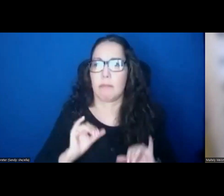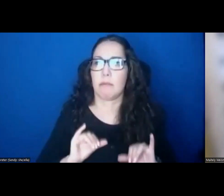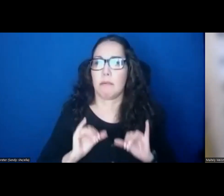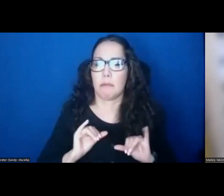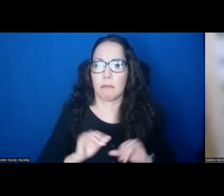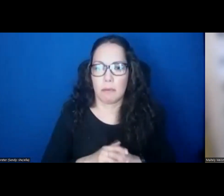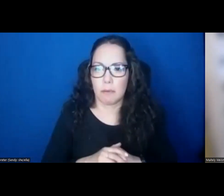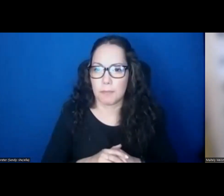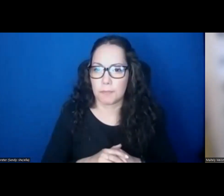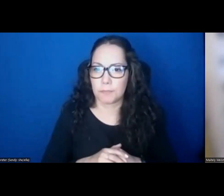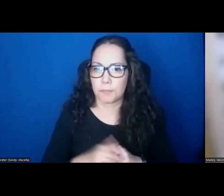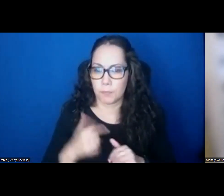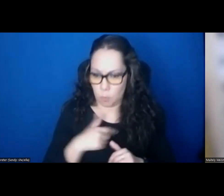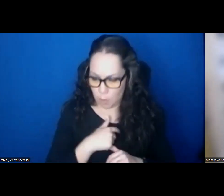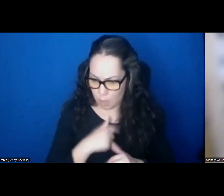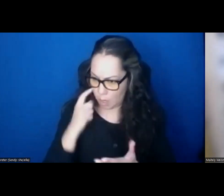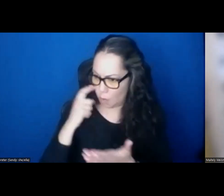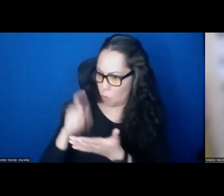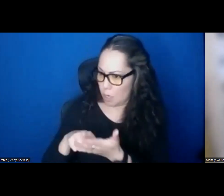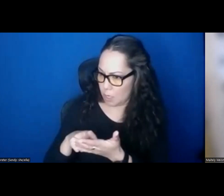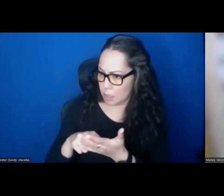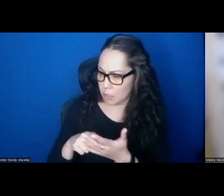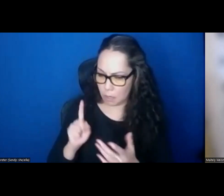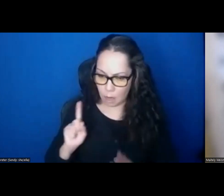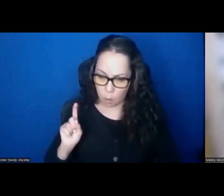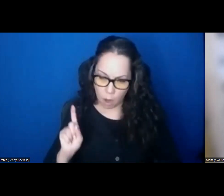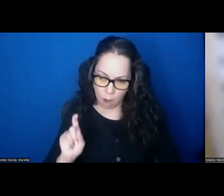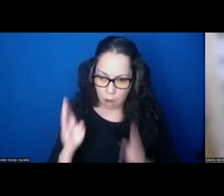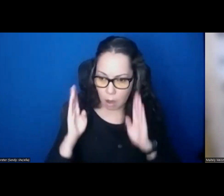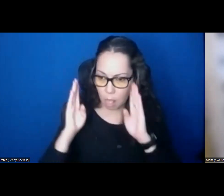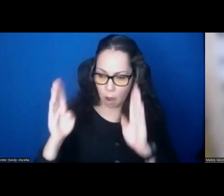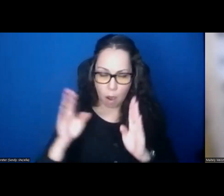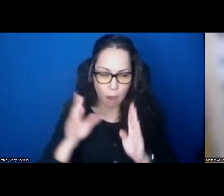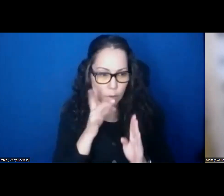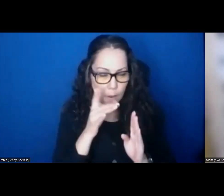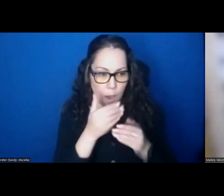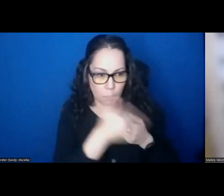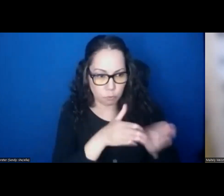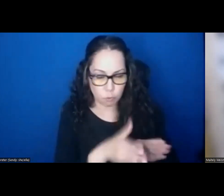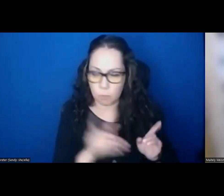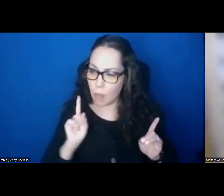What I witnessed as I walked the halls to my mom's room each day was devastating.